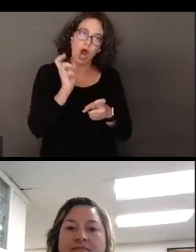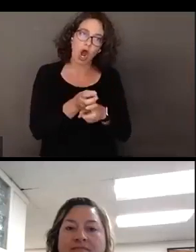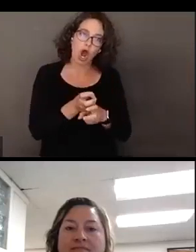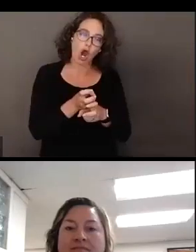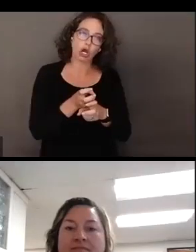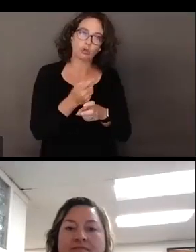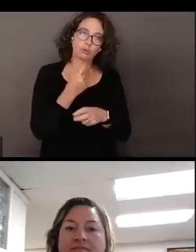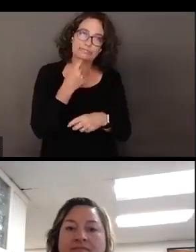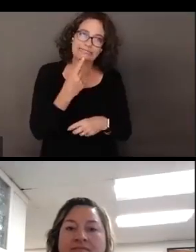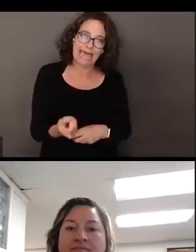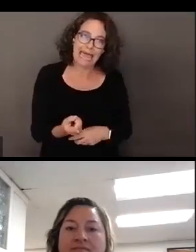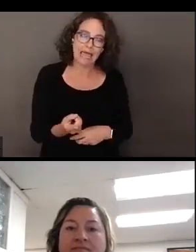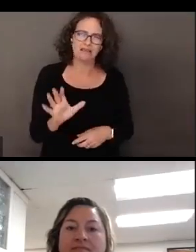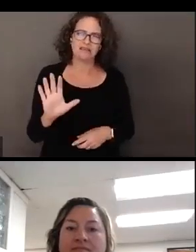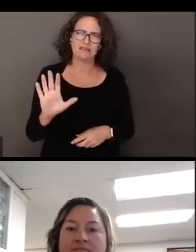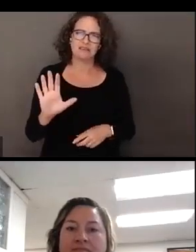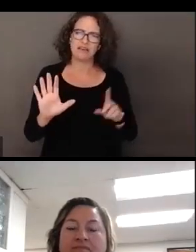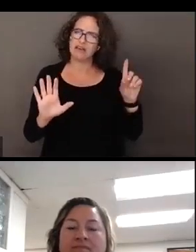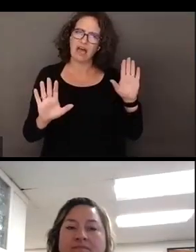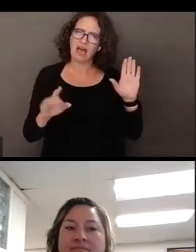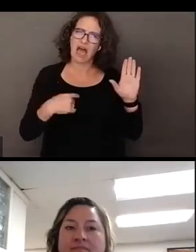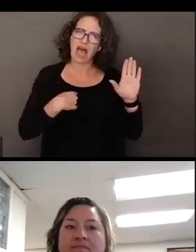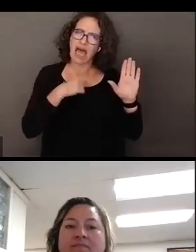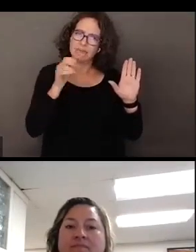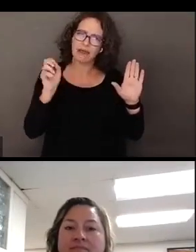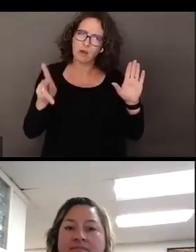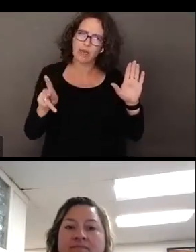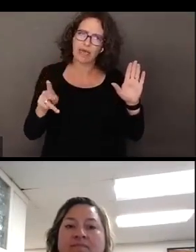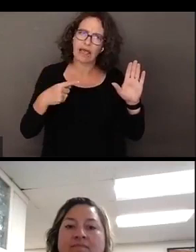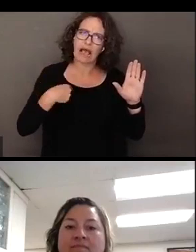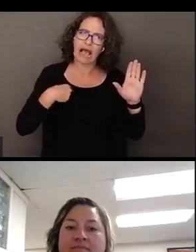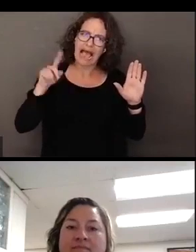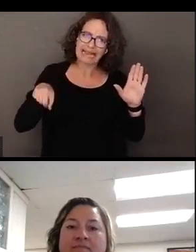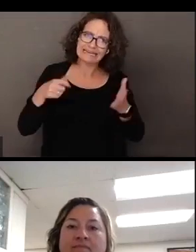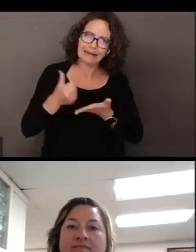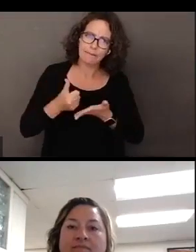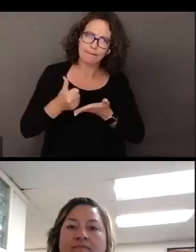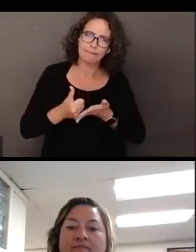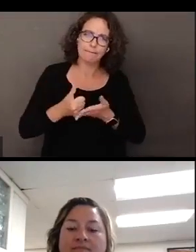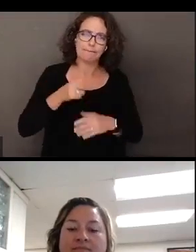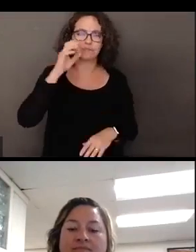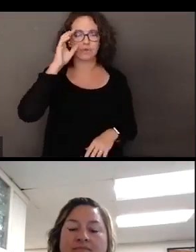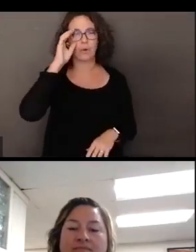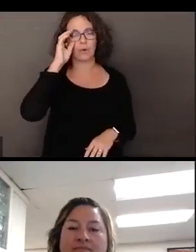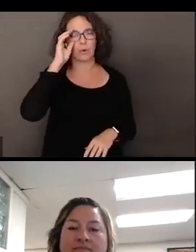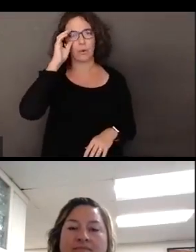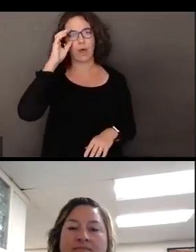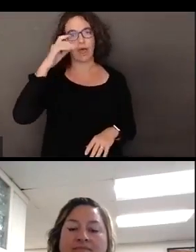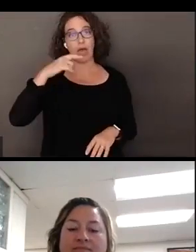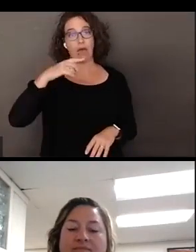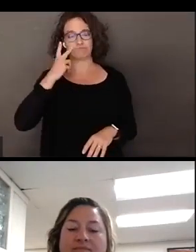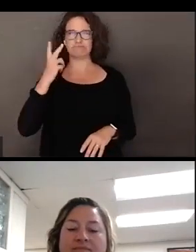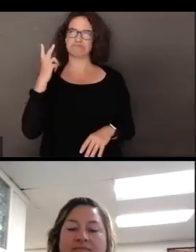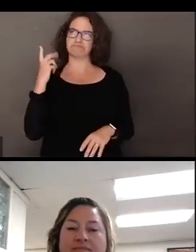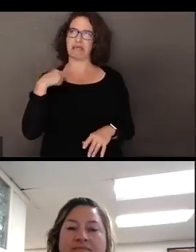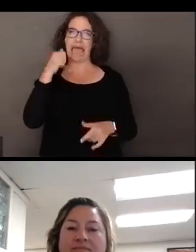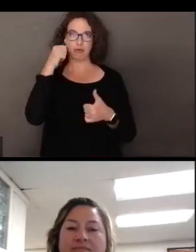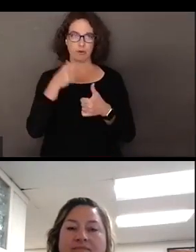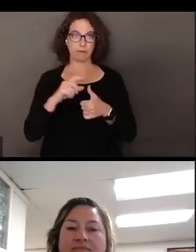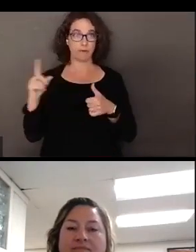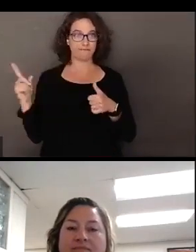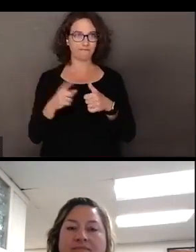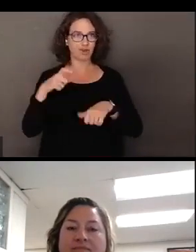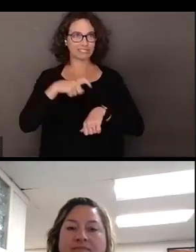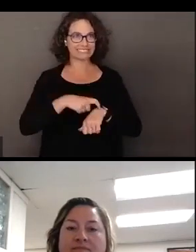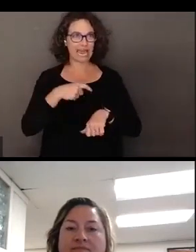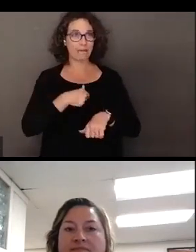own, like, I'm not okay, and I needed help, or I need help. And so I remember the first time I was having this conversation